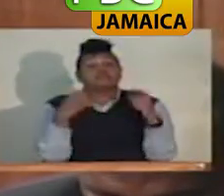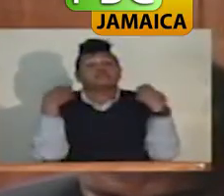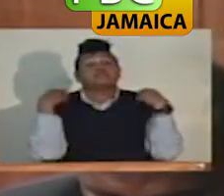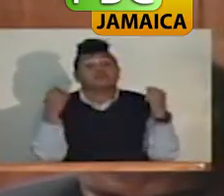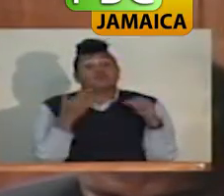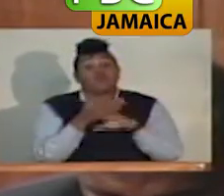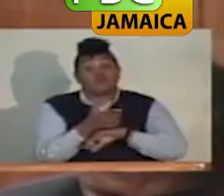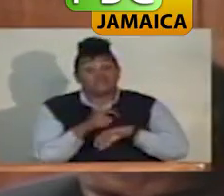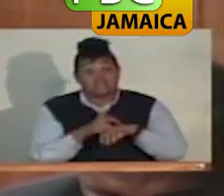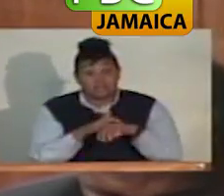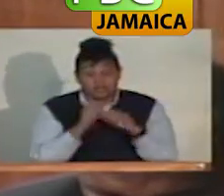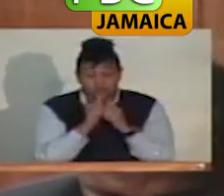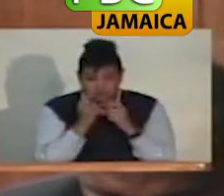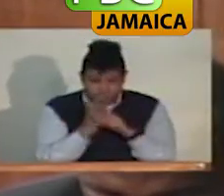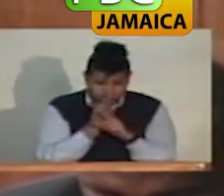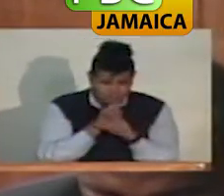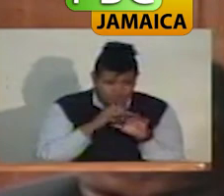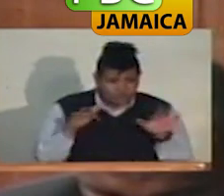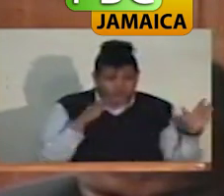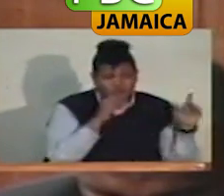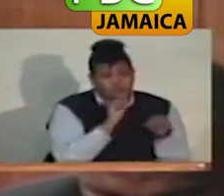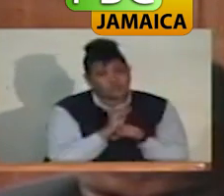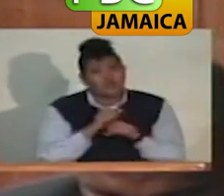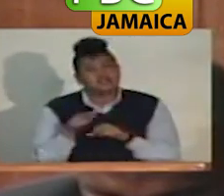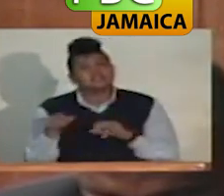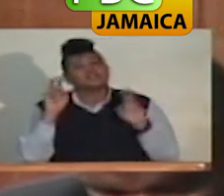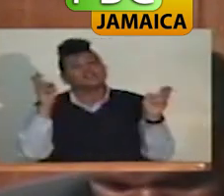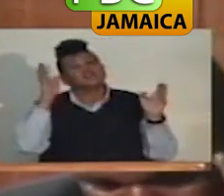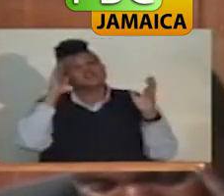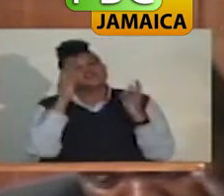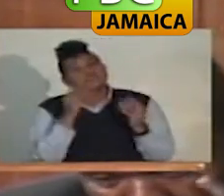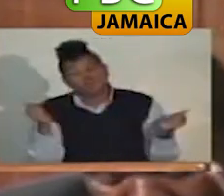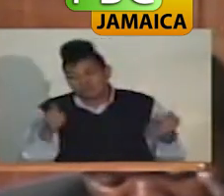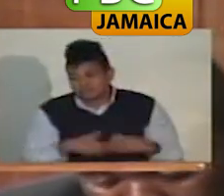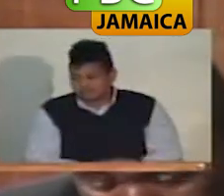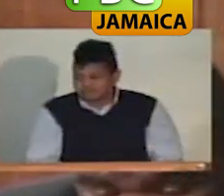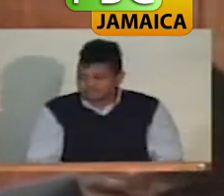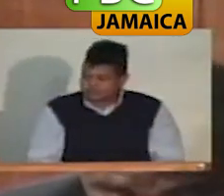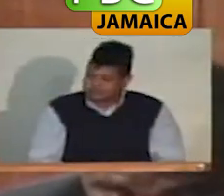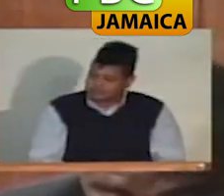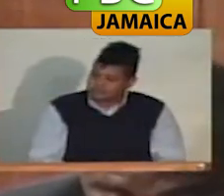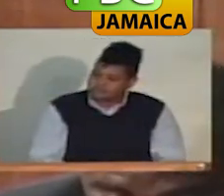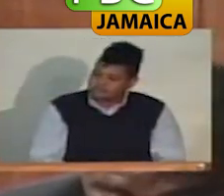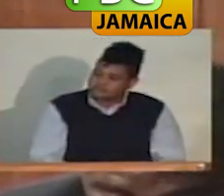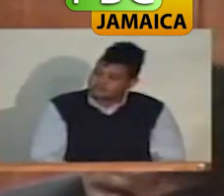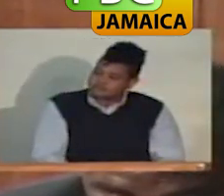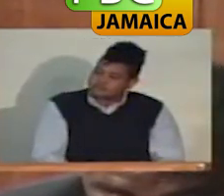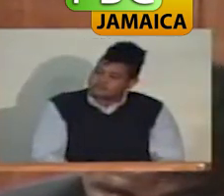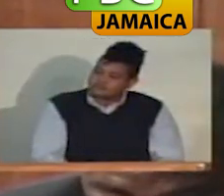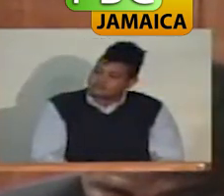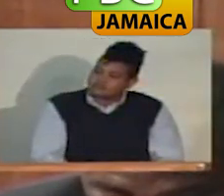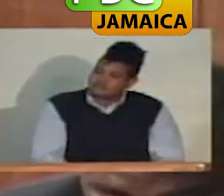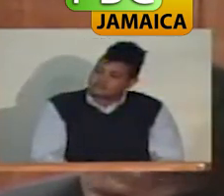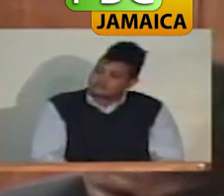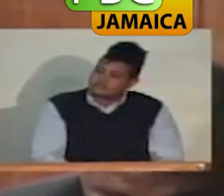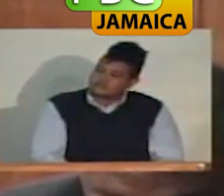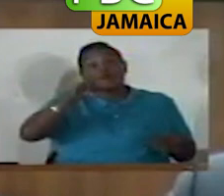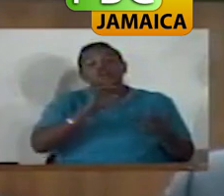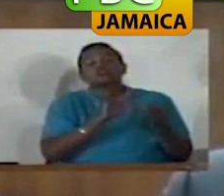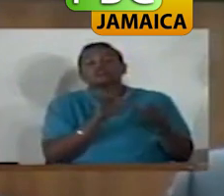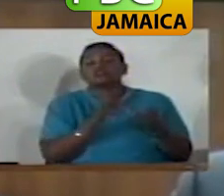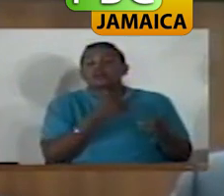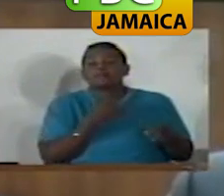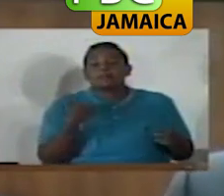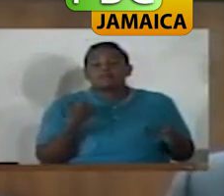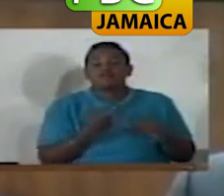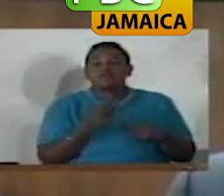a politician's politician. She rose above the cut and thrust that often framed the precincts of parliament.